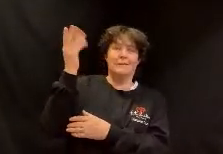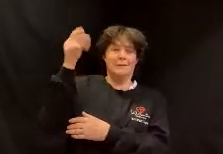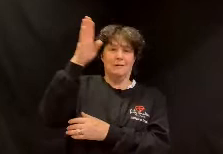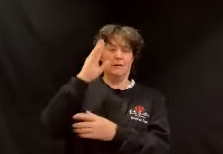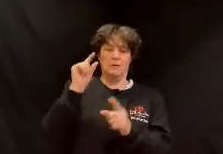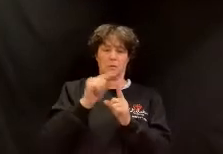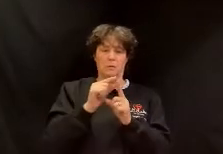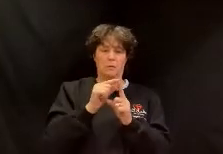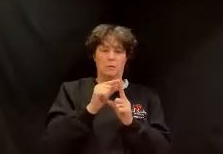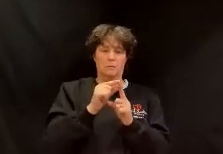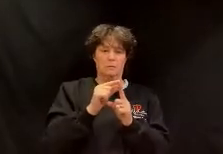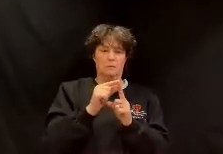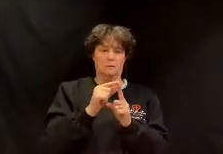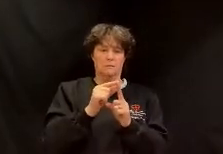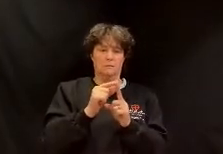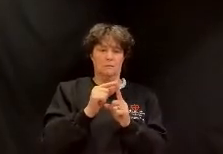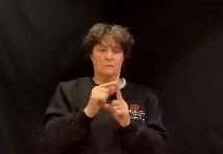He heard the word.